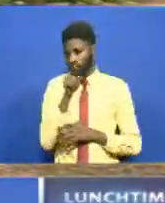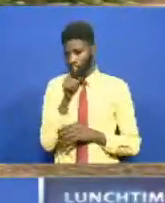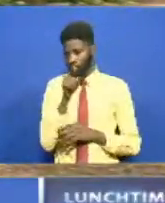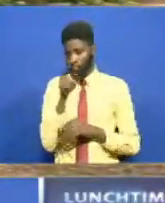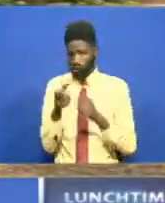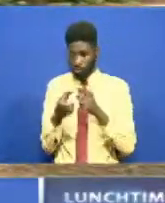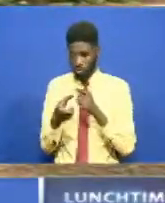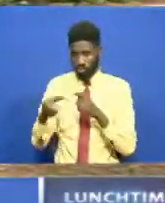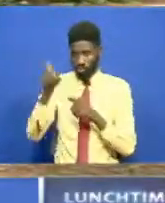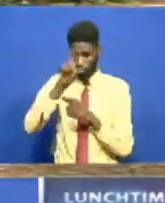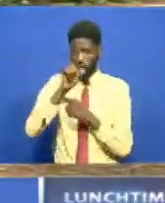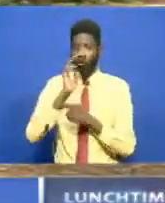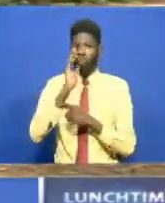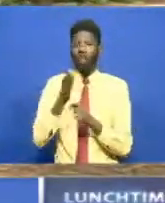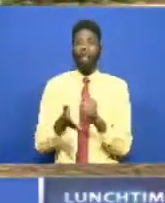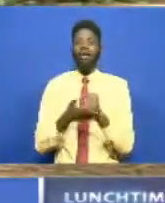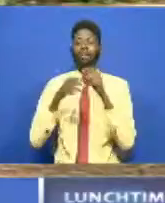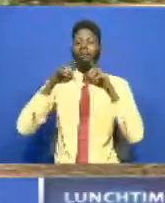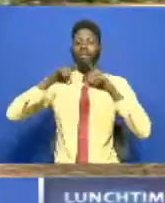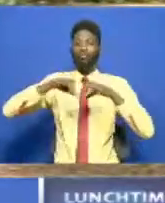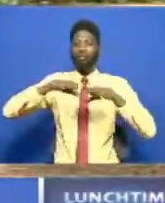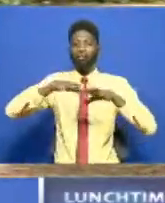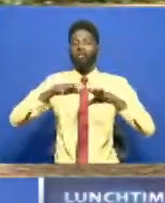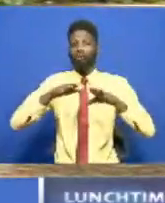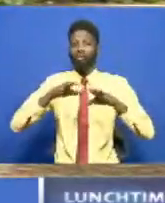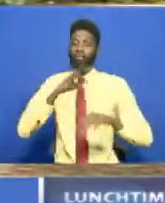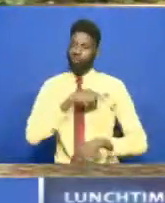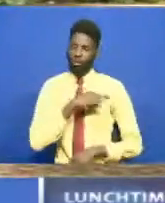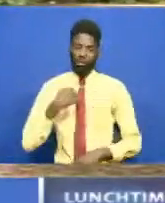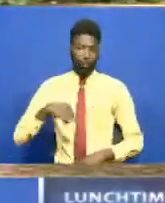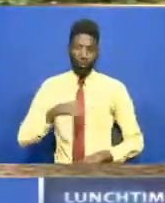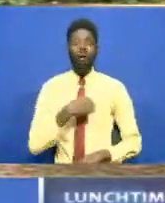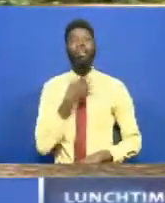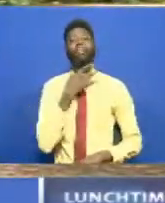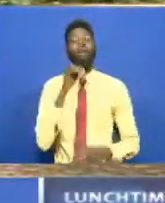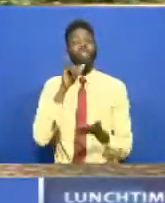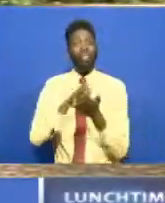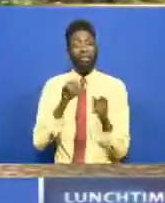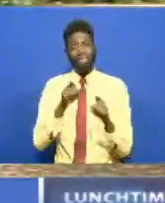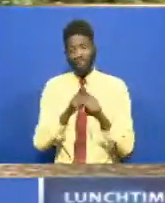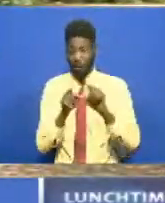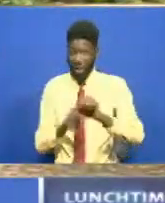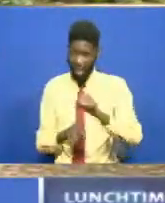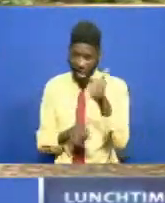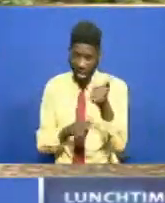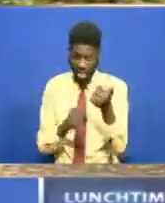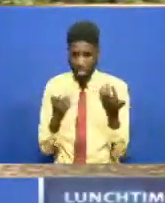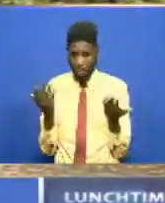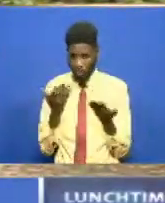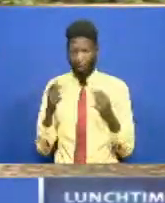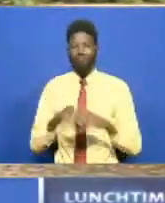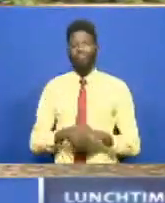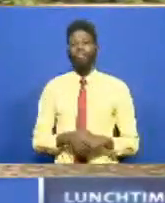increment will benefit the devolution, and we really like about that. So another thing is on the